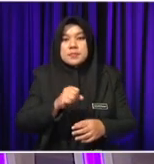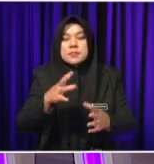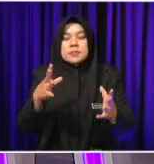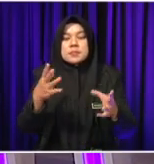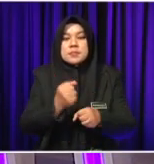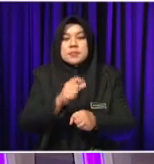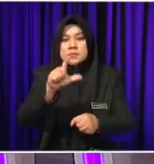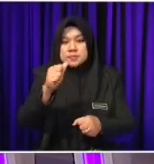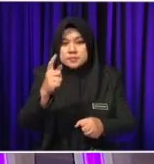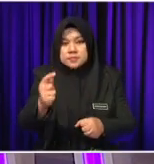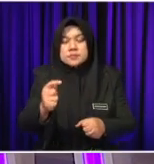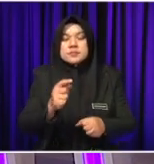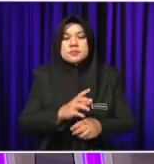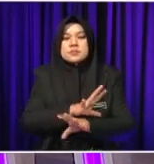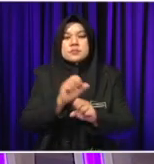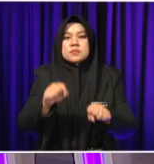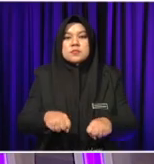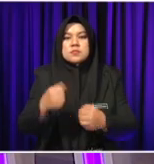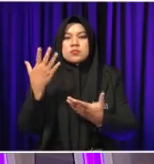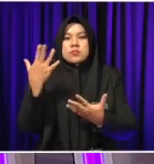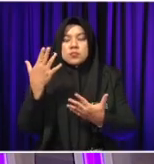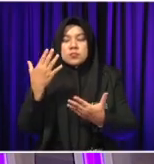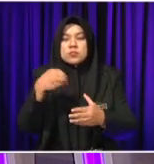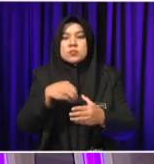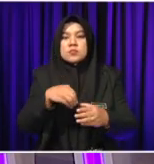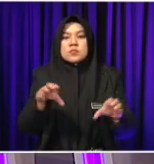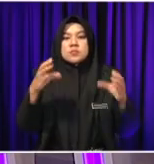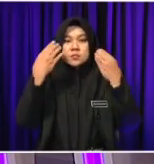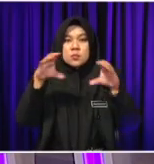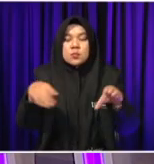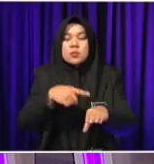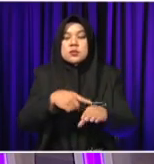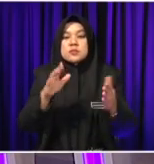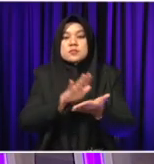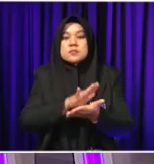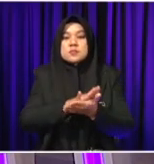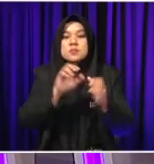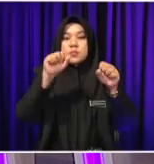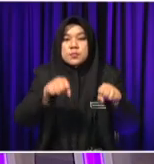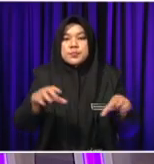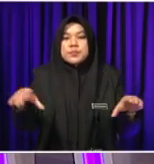in action. And you don't have to wait for your teachers to do it in school. You can have it on your own. It can